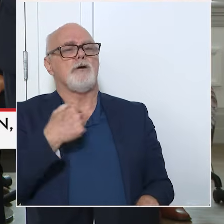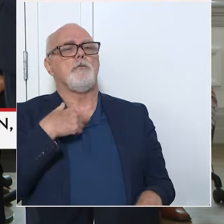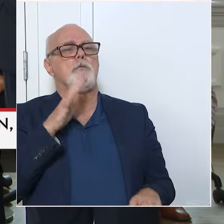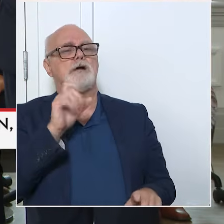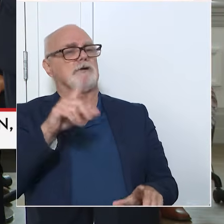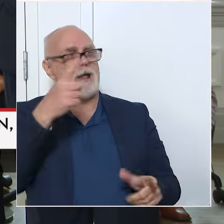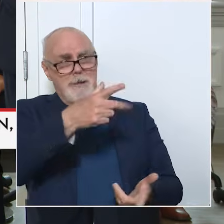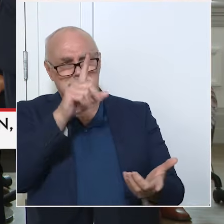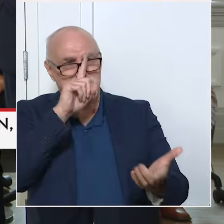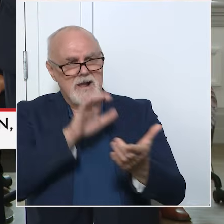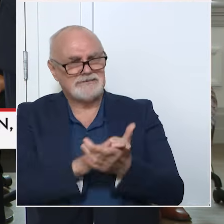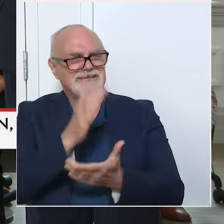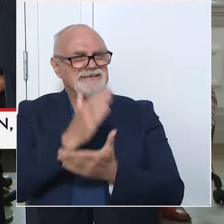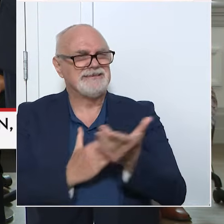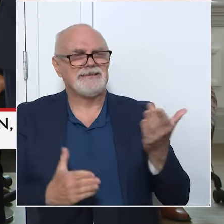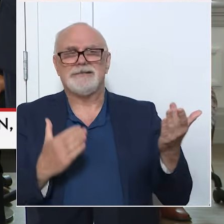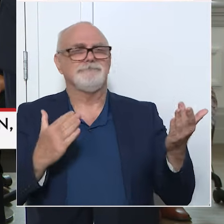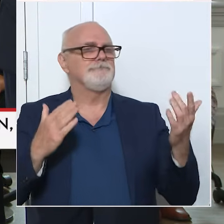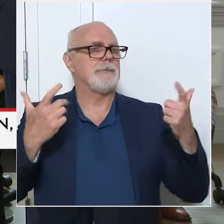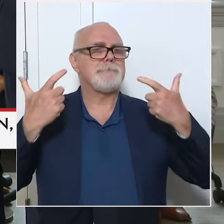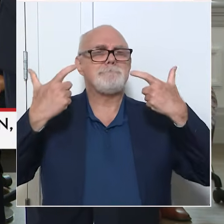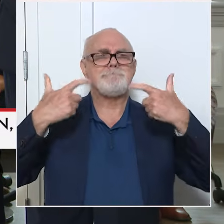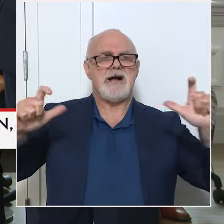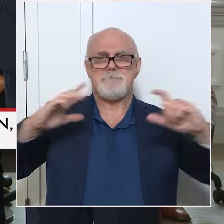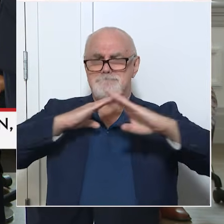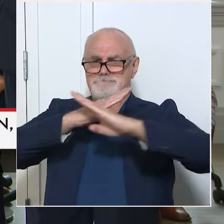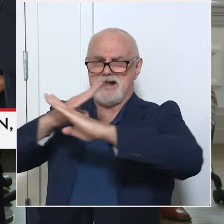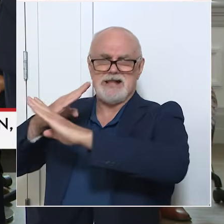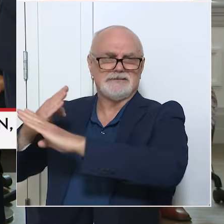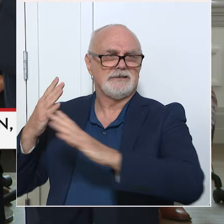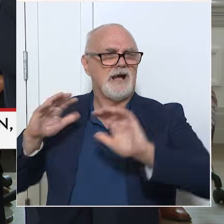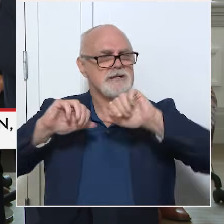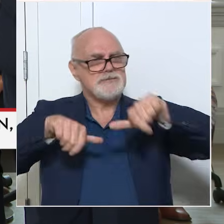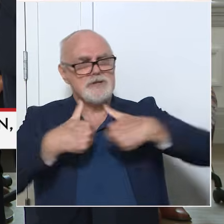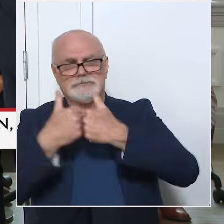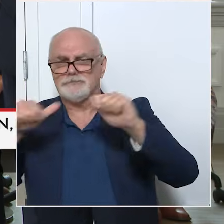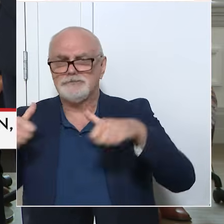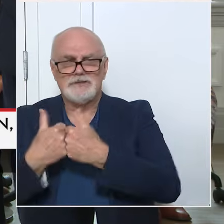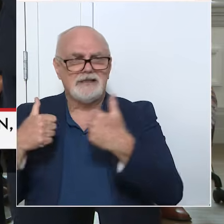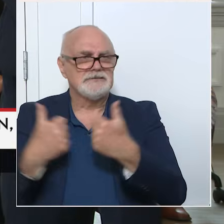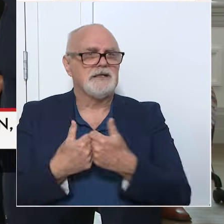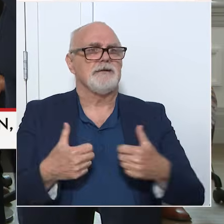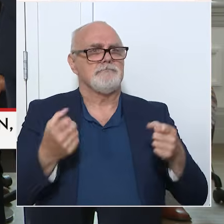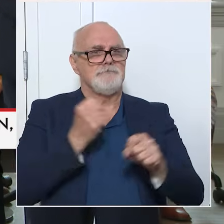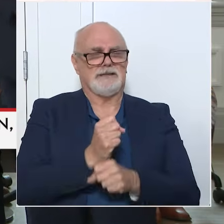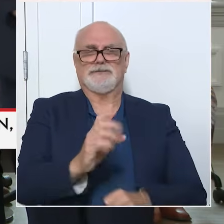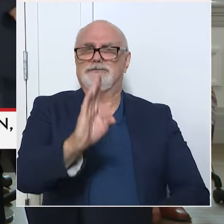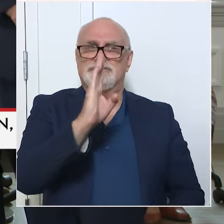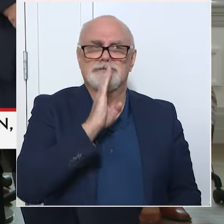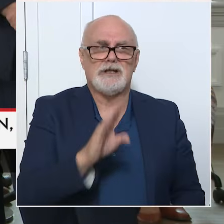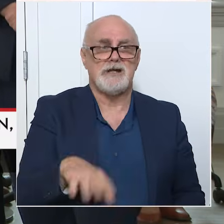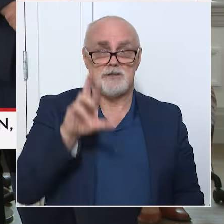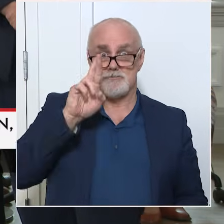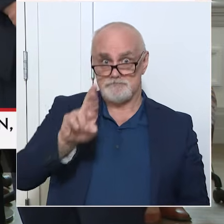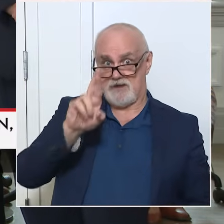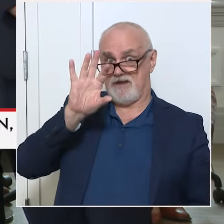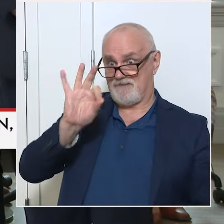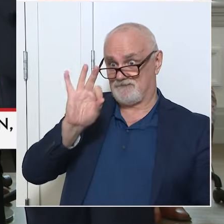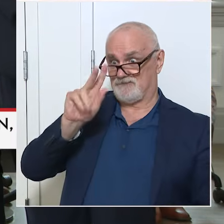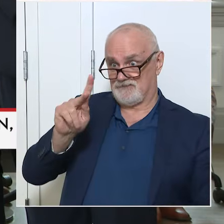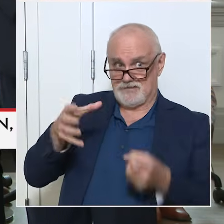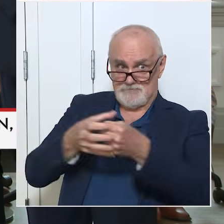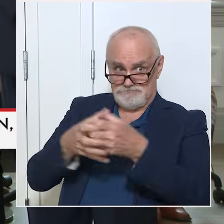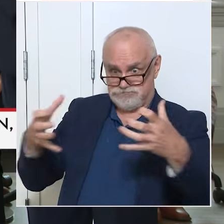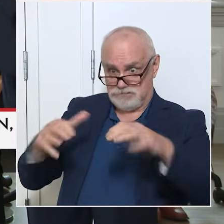of the biggest hurdles, some of the biggest challenges to getting not just the stadium built, but the other parts of